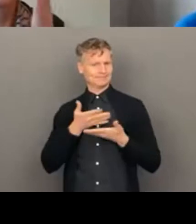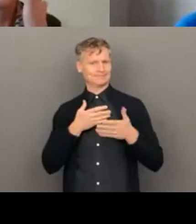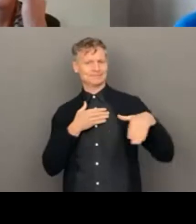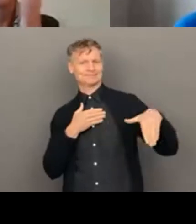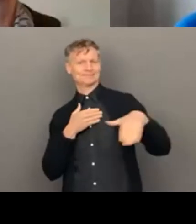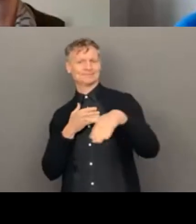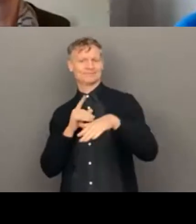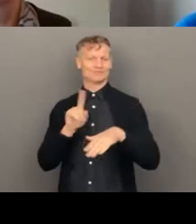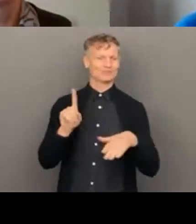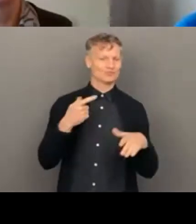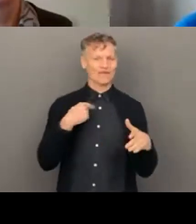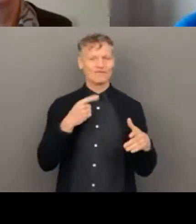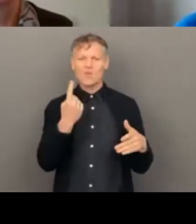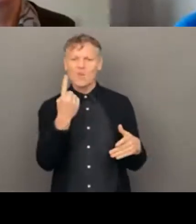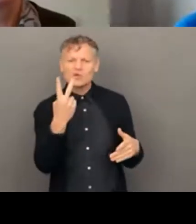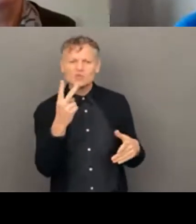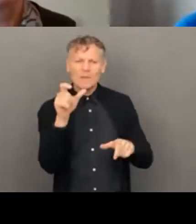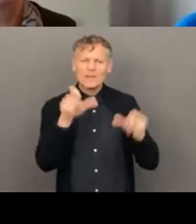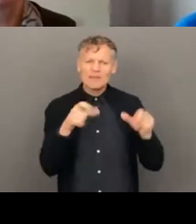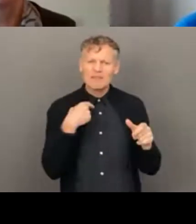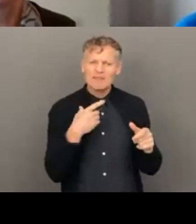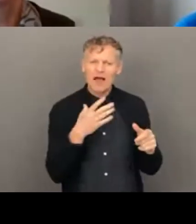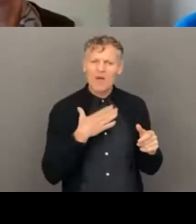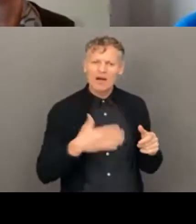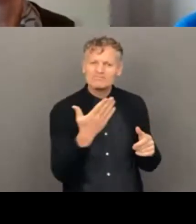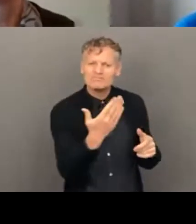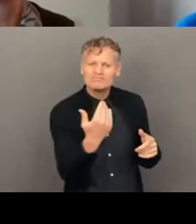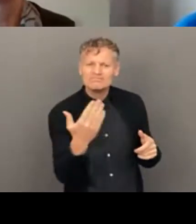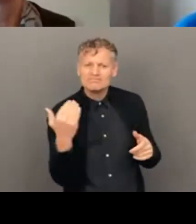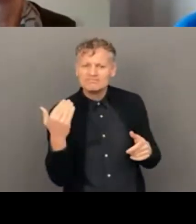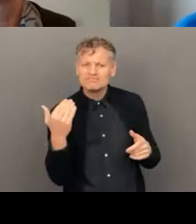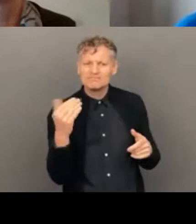We have one or two people that I'd like to hear from. Teemu